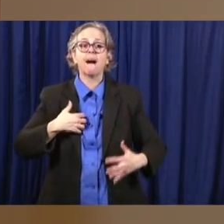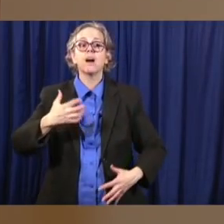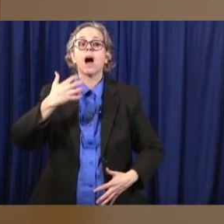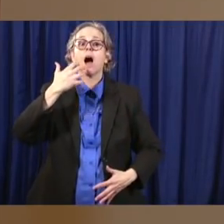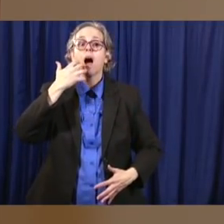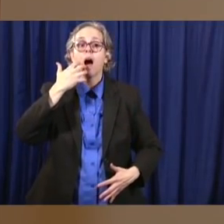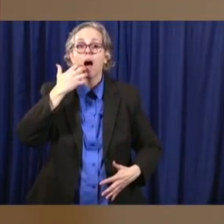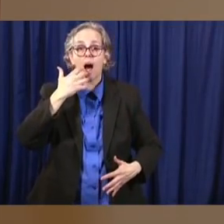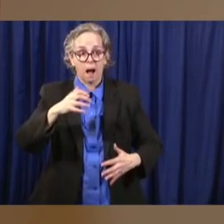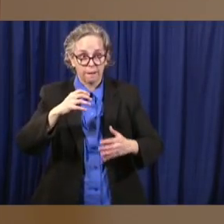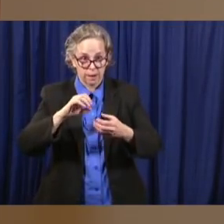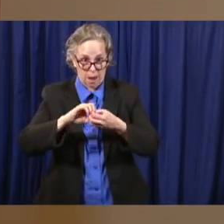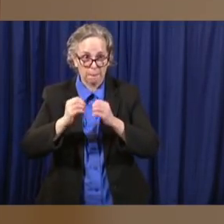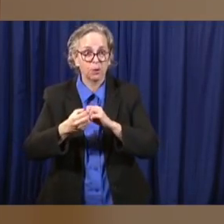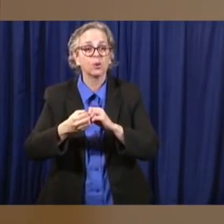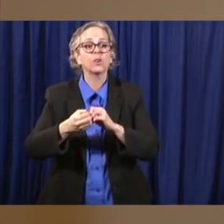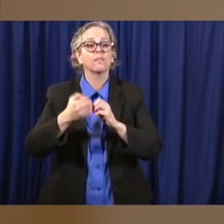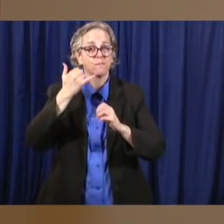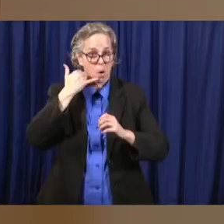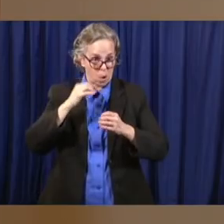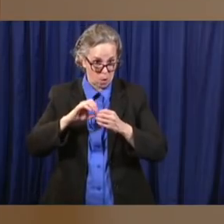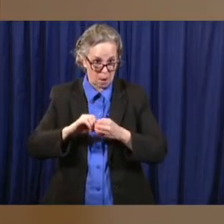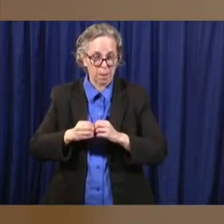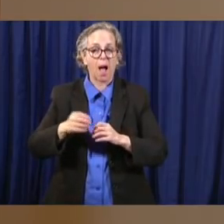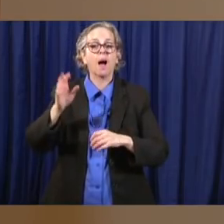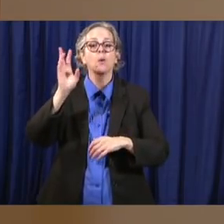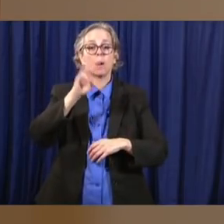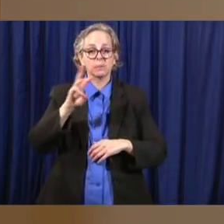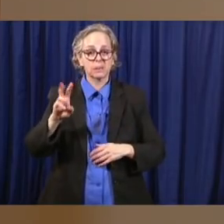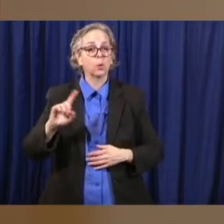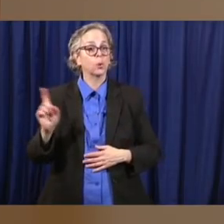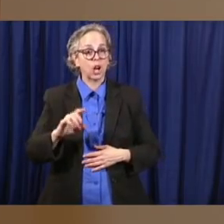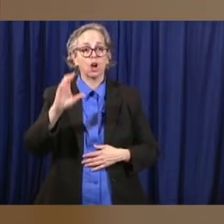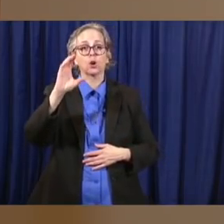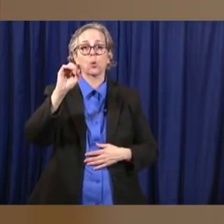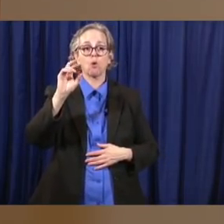coronavirus.ohio.gov. There is the Ohio Sexual Violence Helpline,